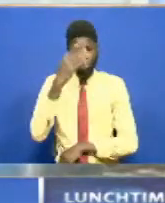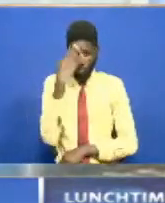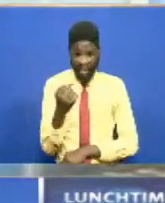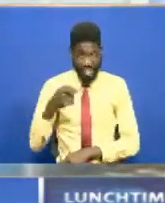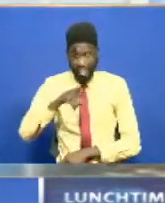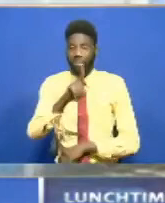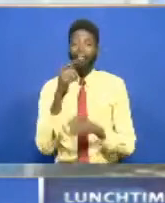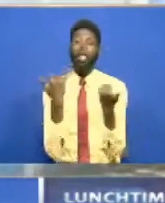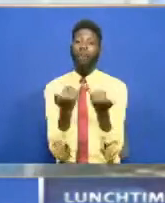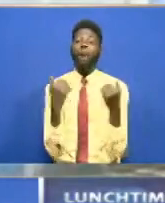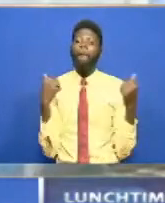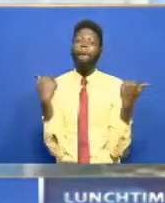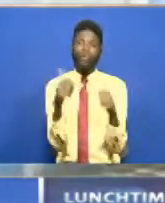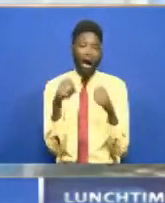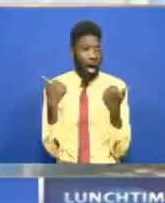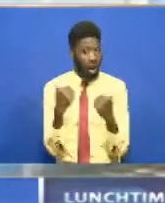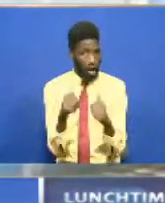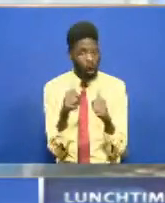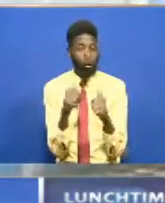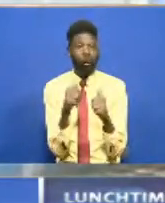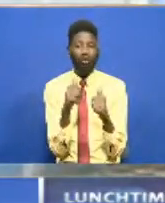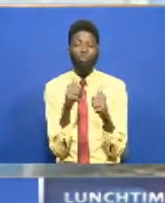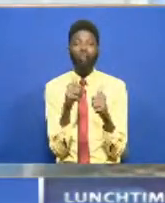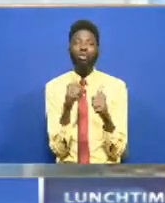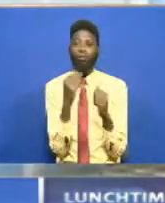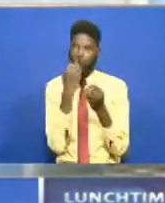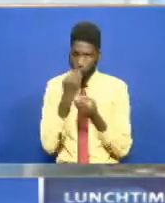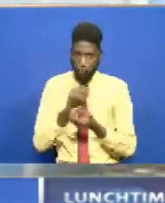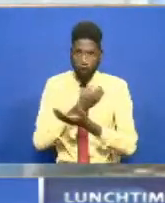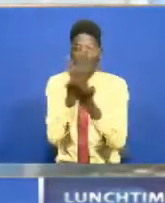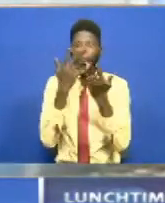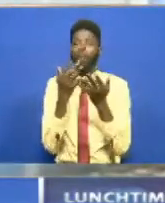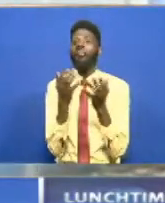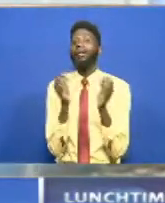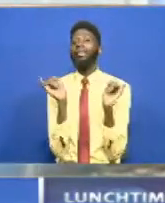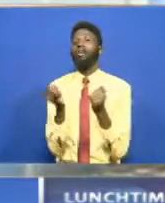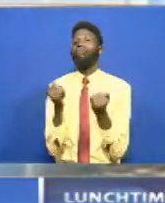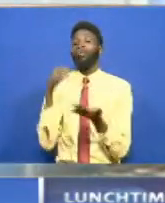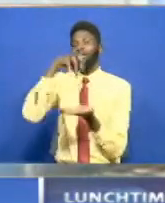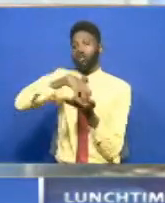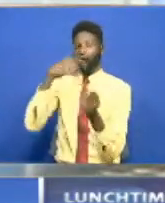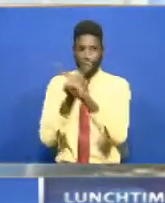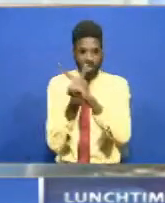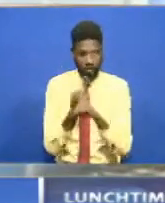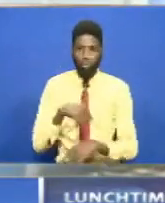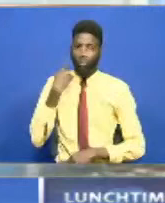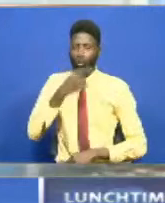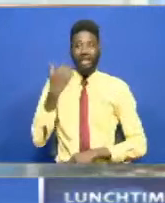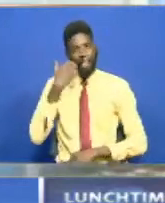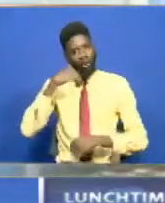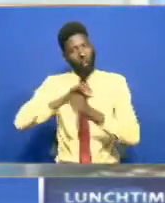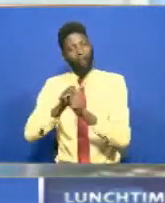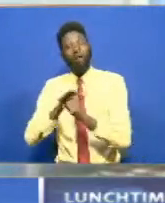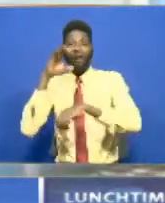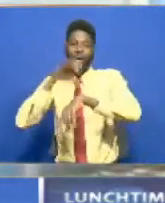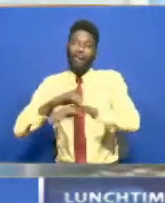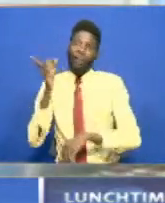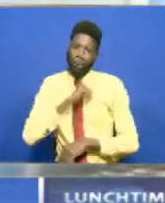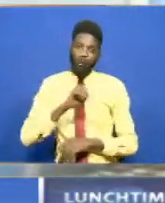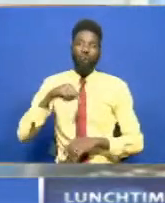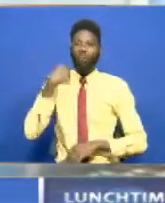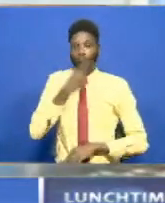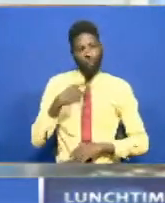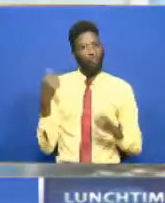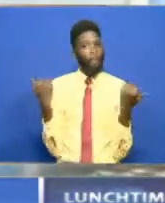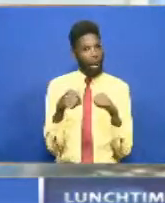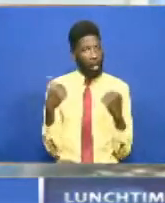yet addressed these issues to the media on who and who has tested positive. What we understand is